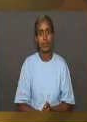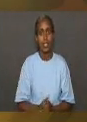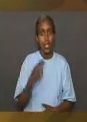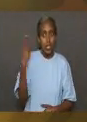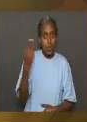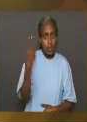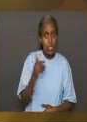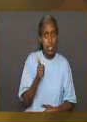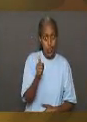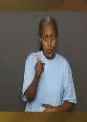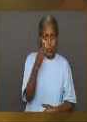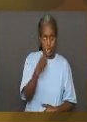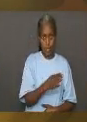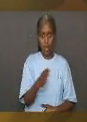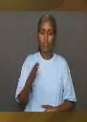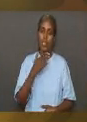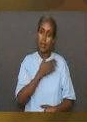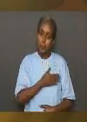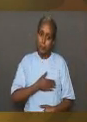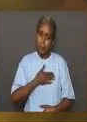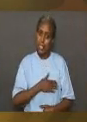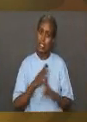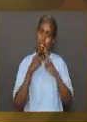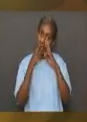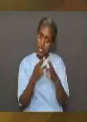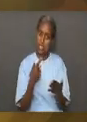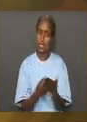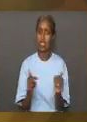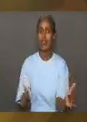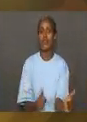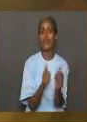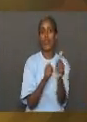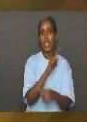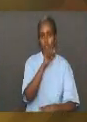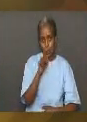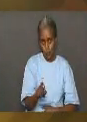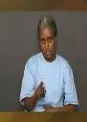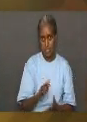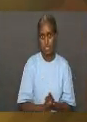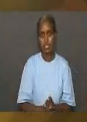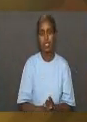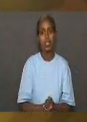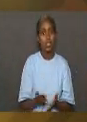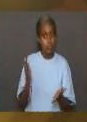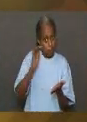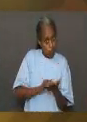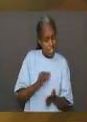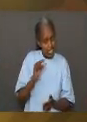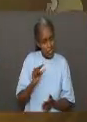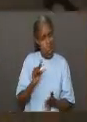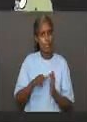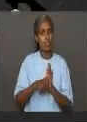Using your graph, please answer the following questions. I'll be back in a moment.